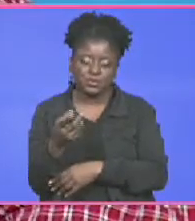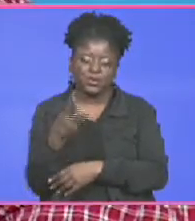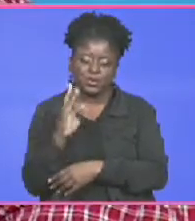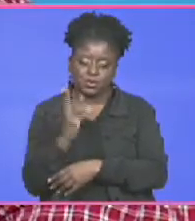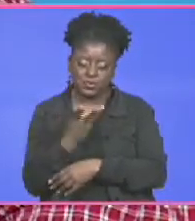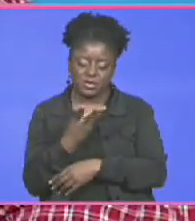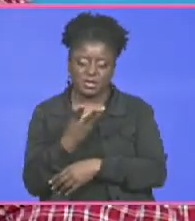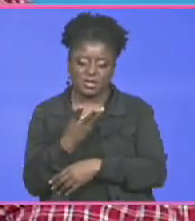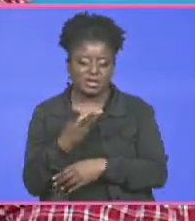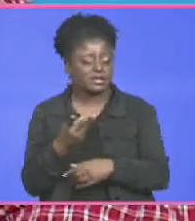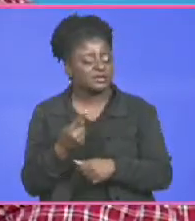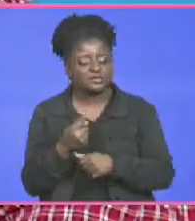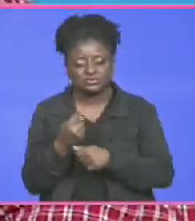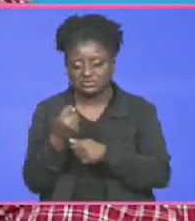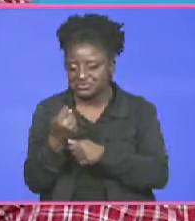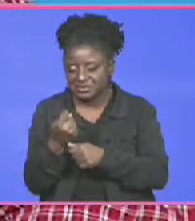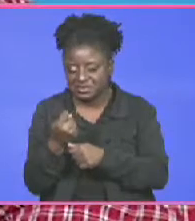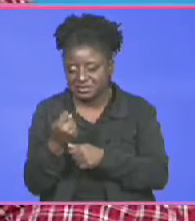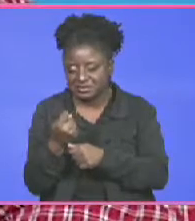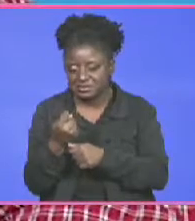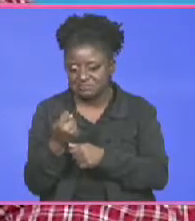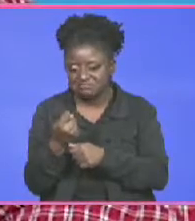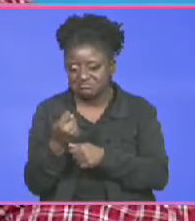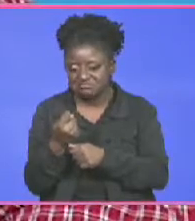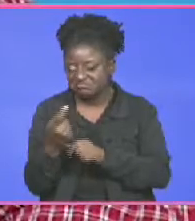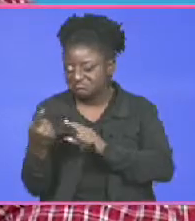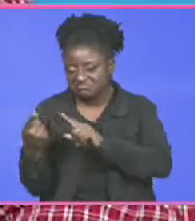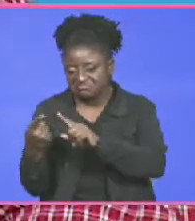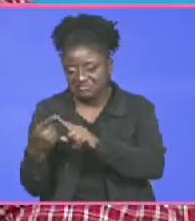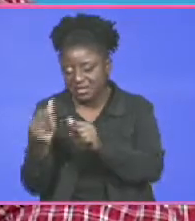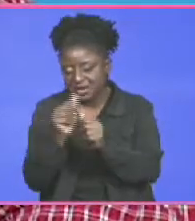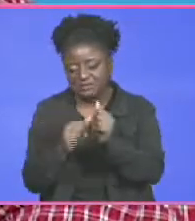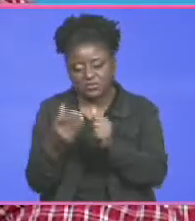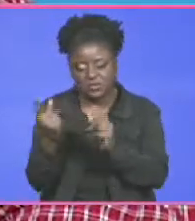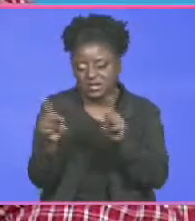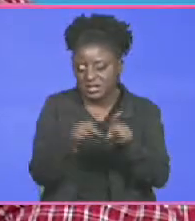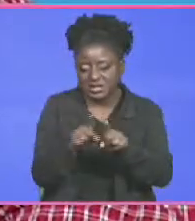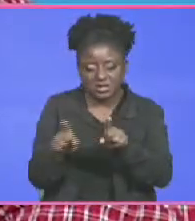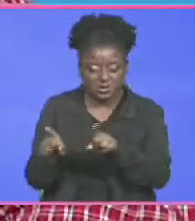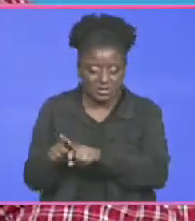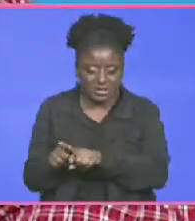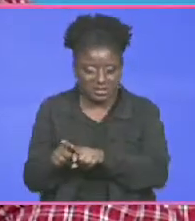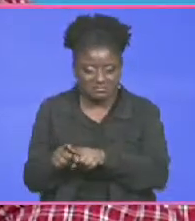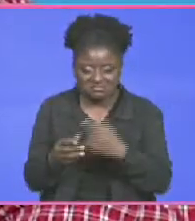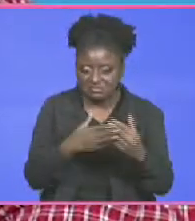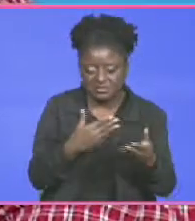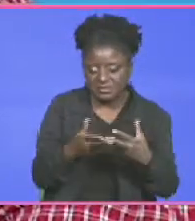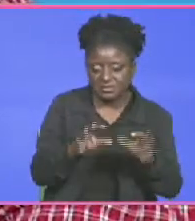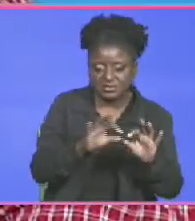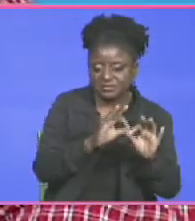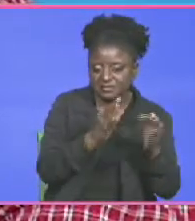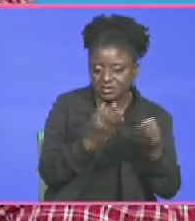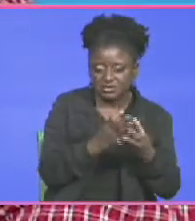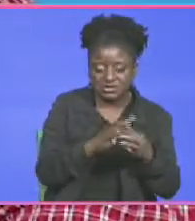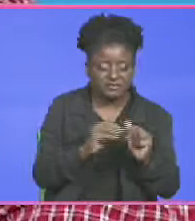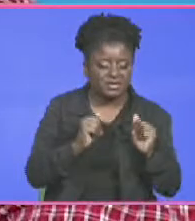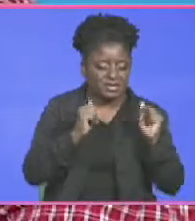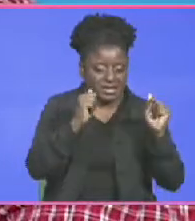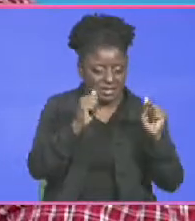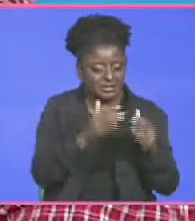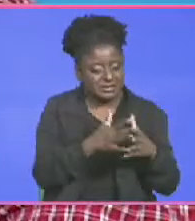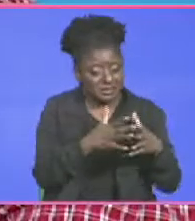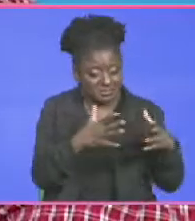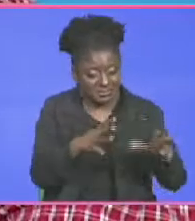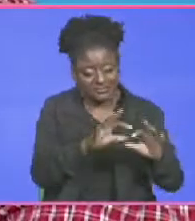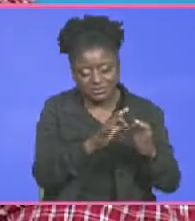we treat everybody equally. Whether it's the Federation of Athletics, that's a very big federation, or the Federation